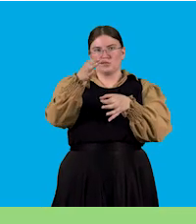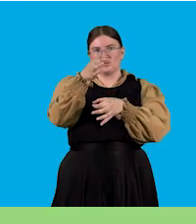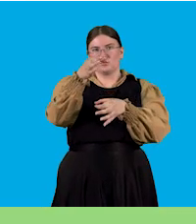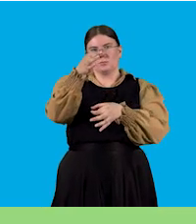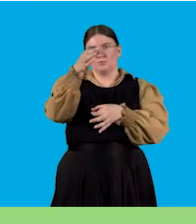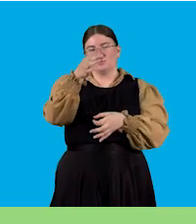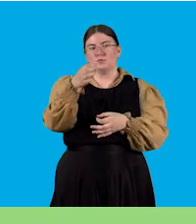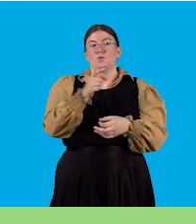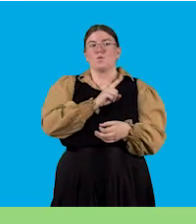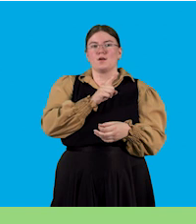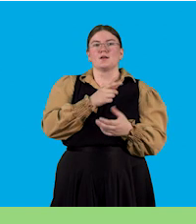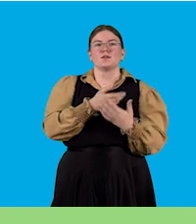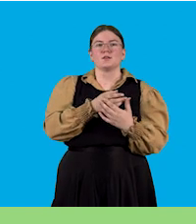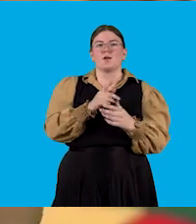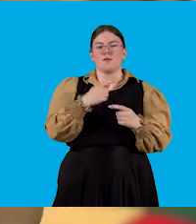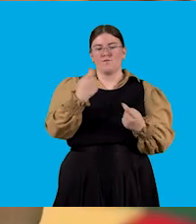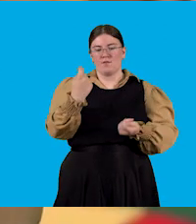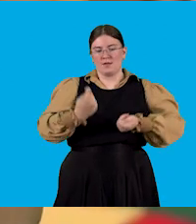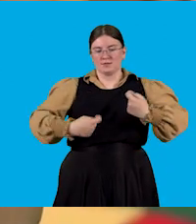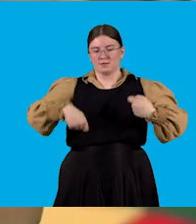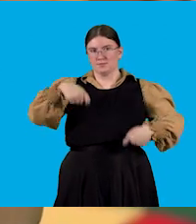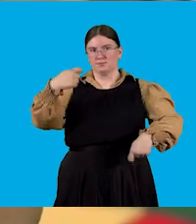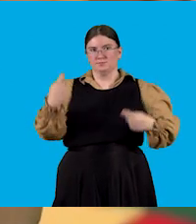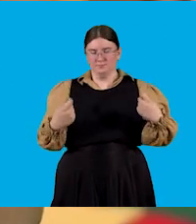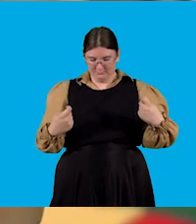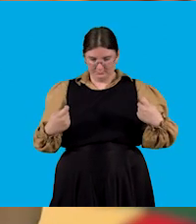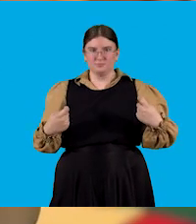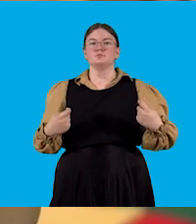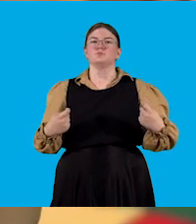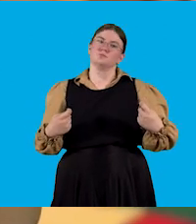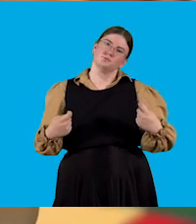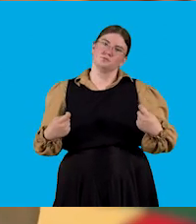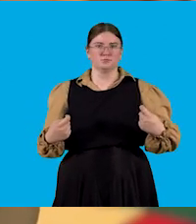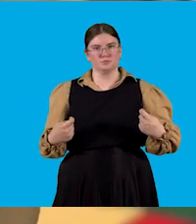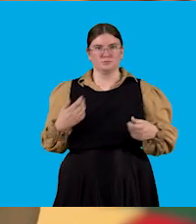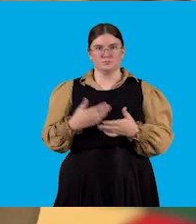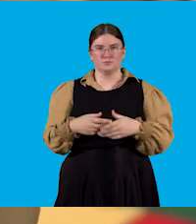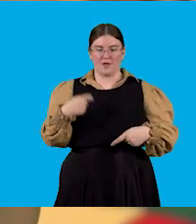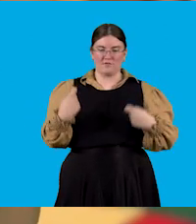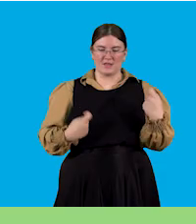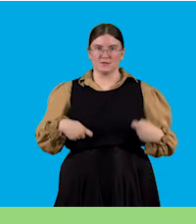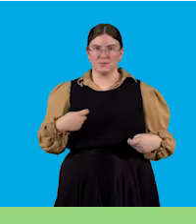is basically to allow the flexibility of the neck here in front.